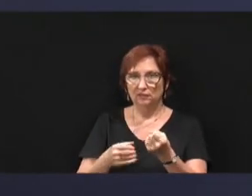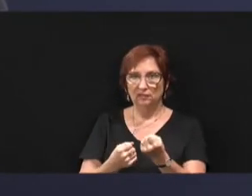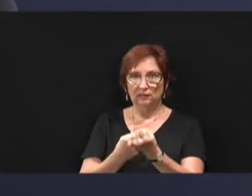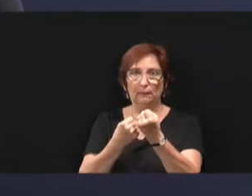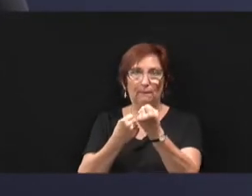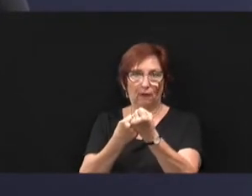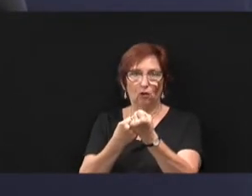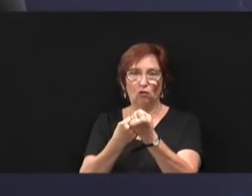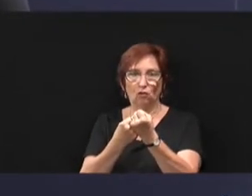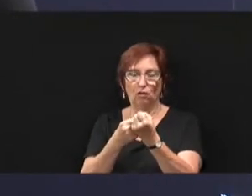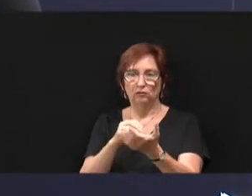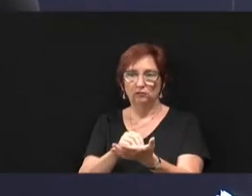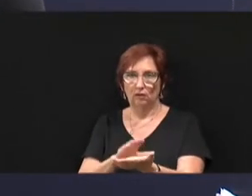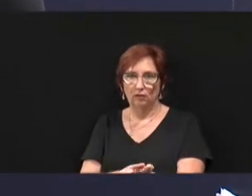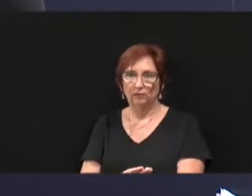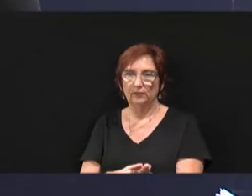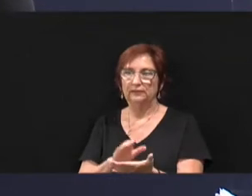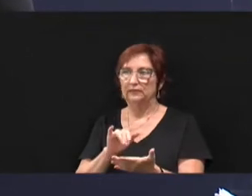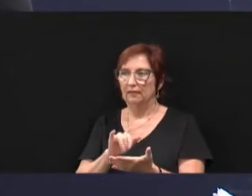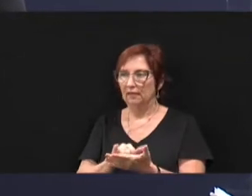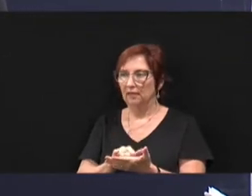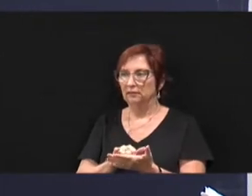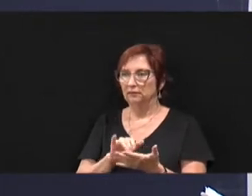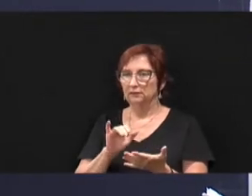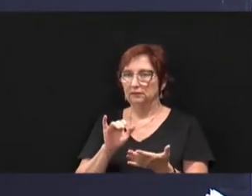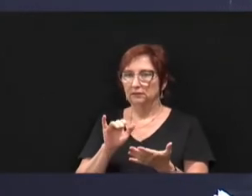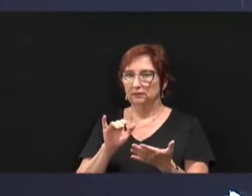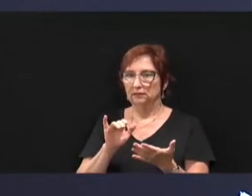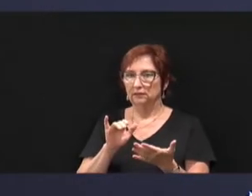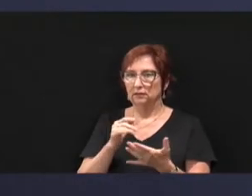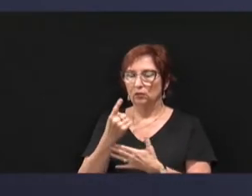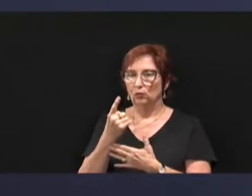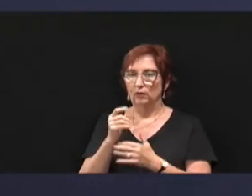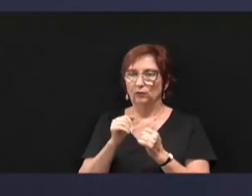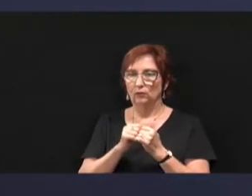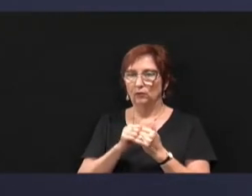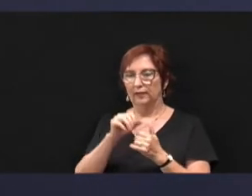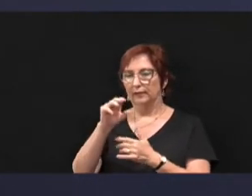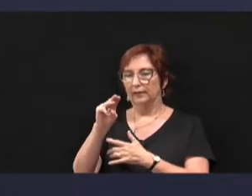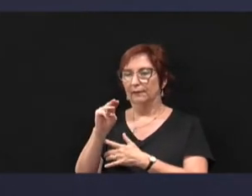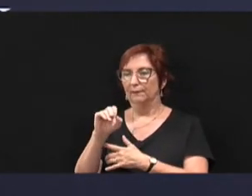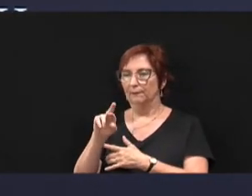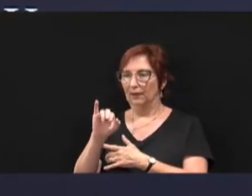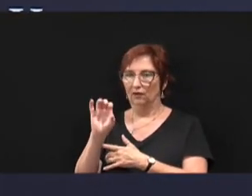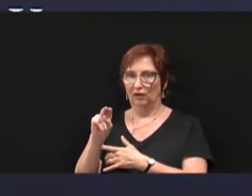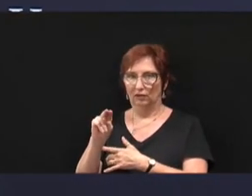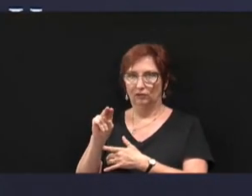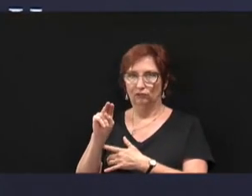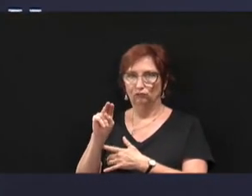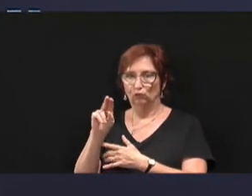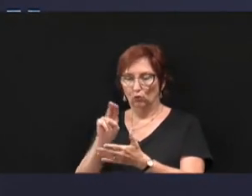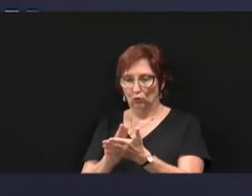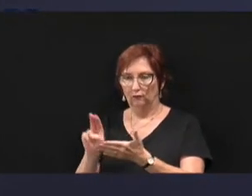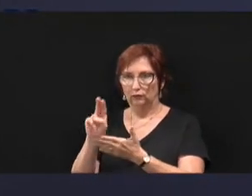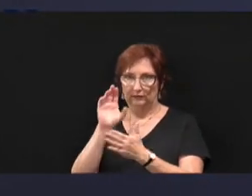supplemental documents, which is the one with the Marion on the front, this PowerPoint is on